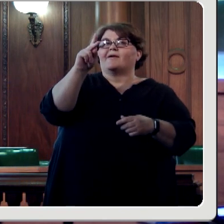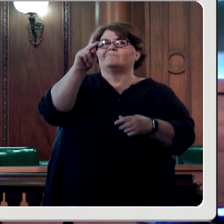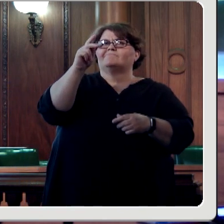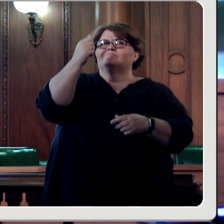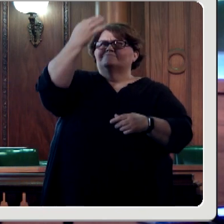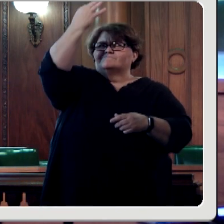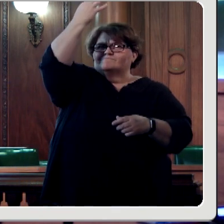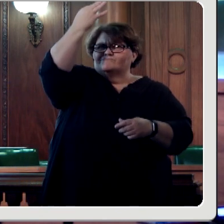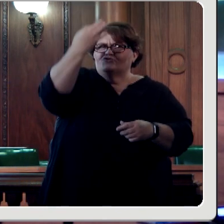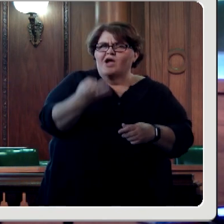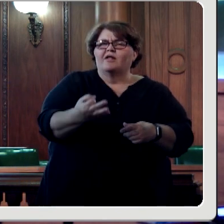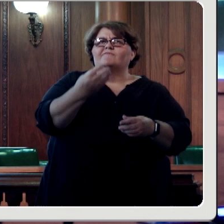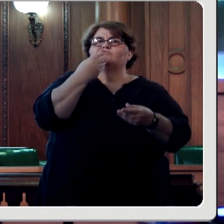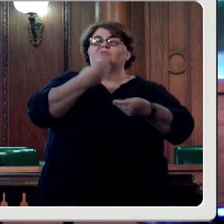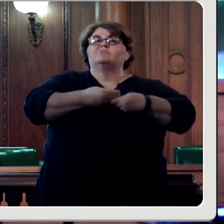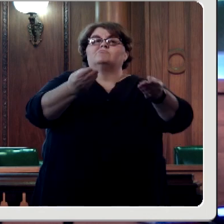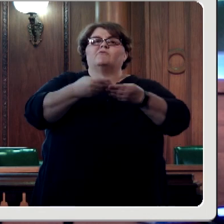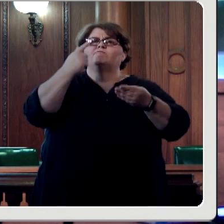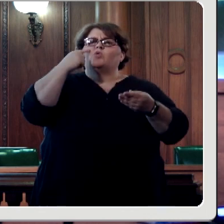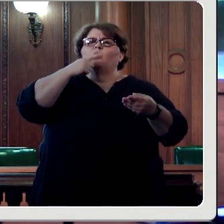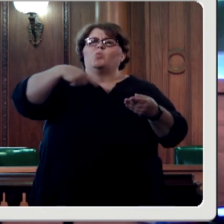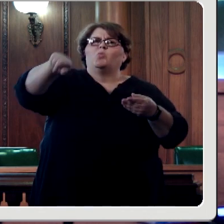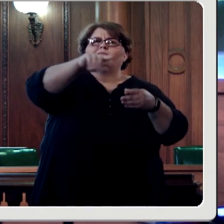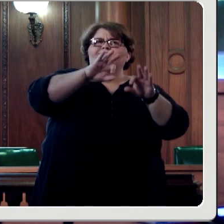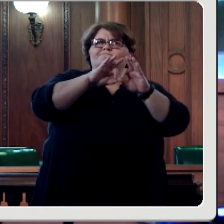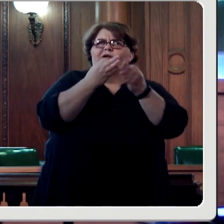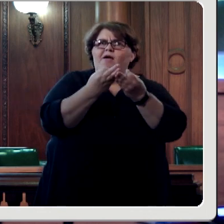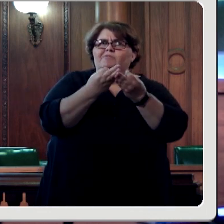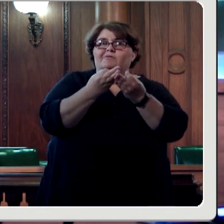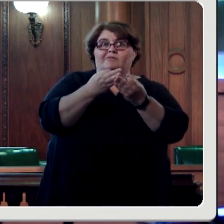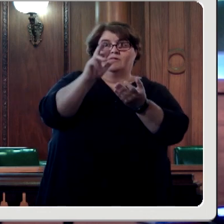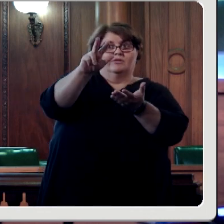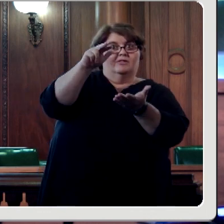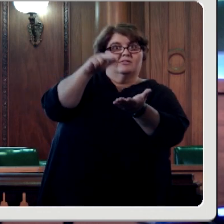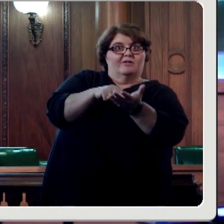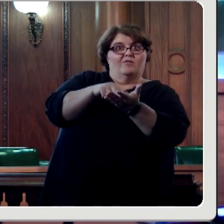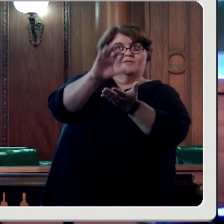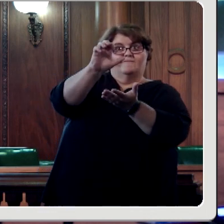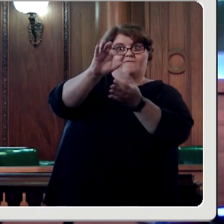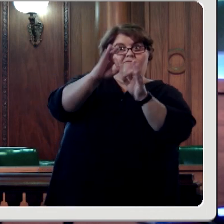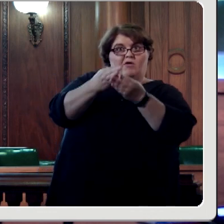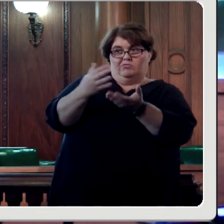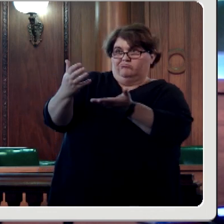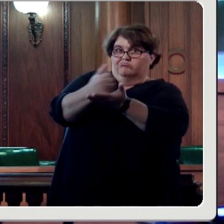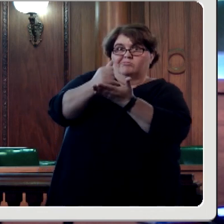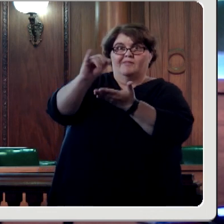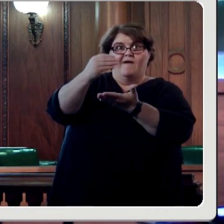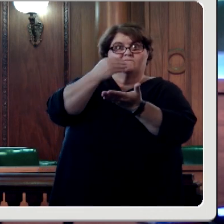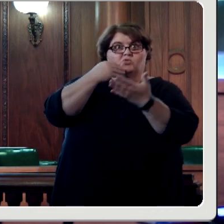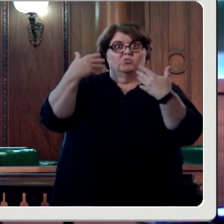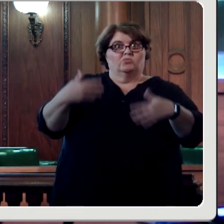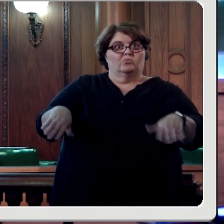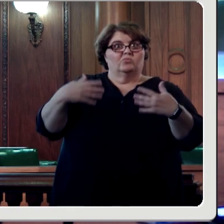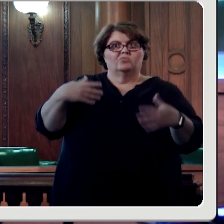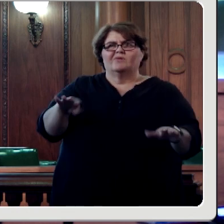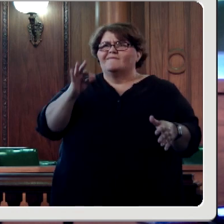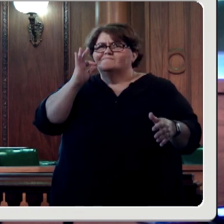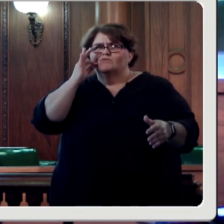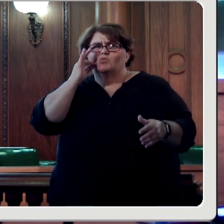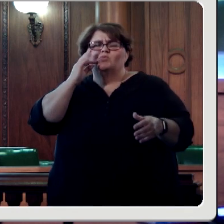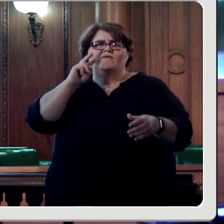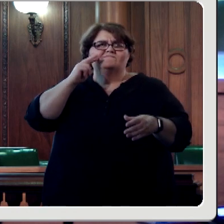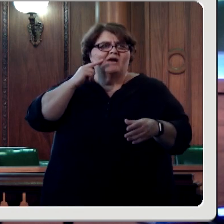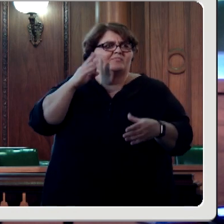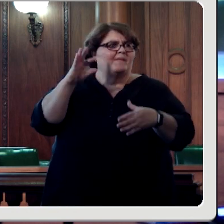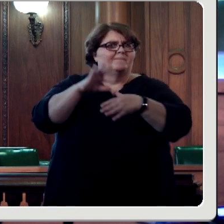foods, vegetables, fruits, and food and meats, milk on that, so we continue with that.